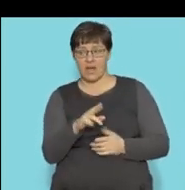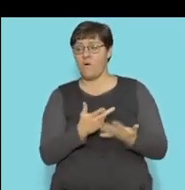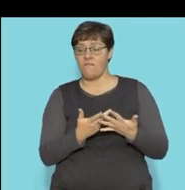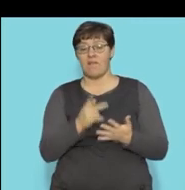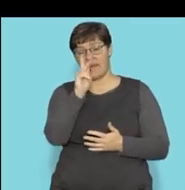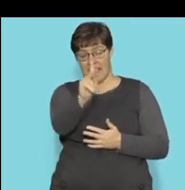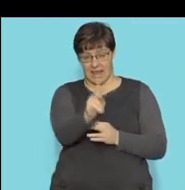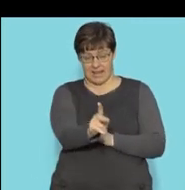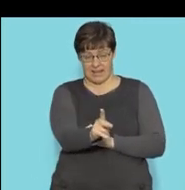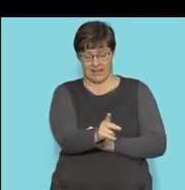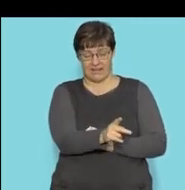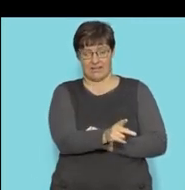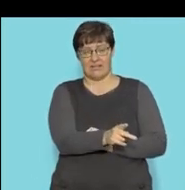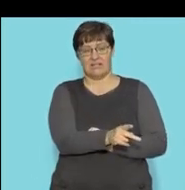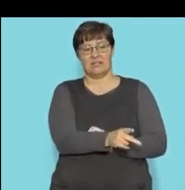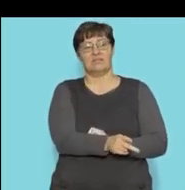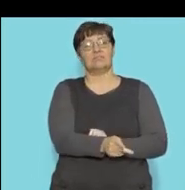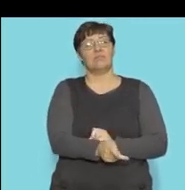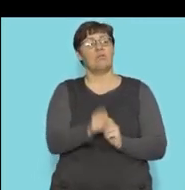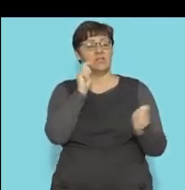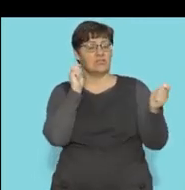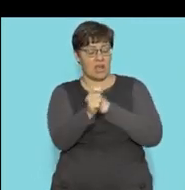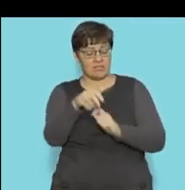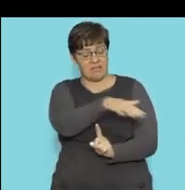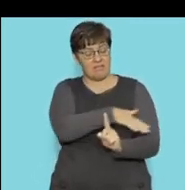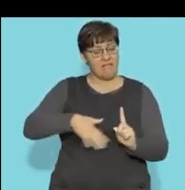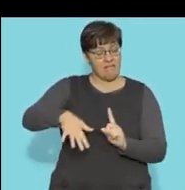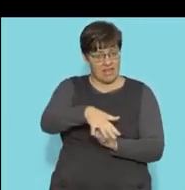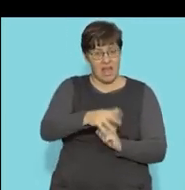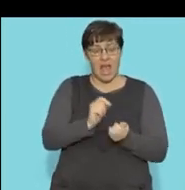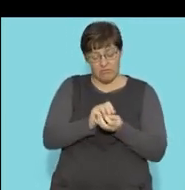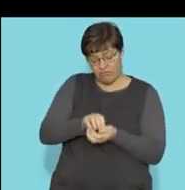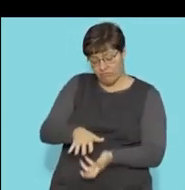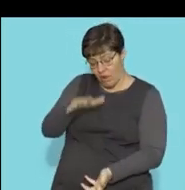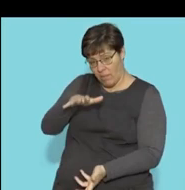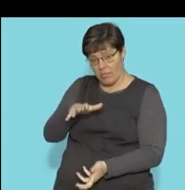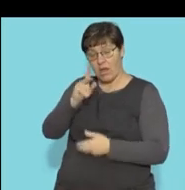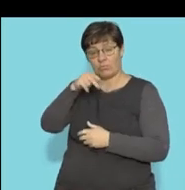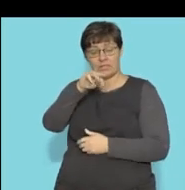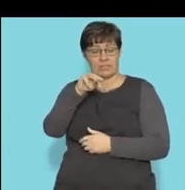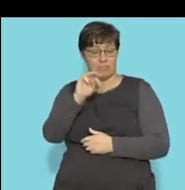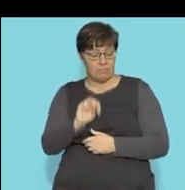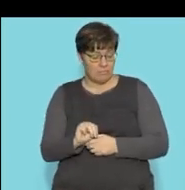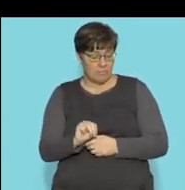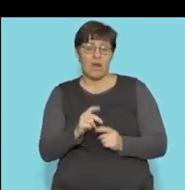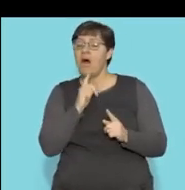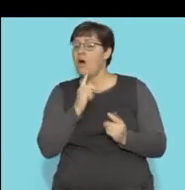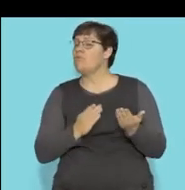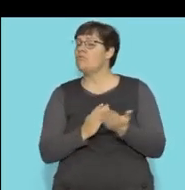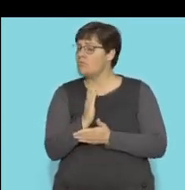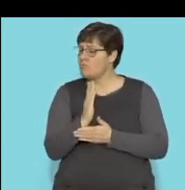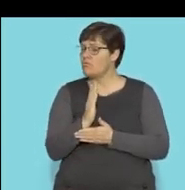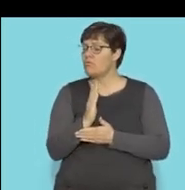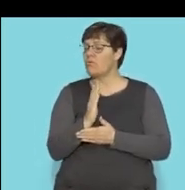K. So it's essentially just saying that we can alter the surface area and the volume of a prism by multiplying